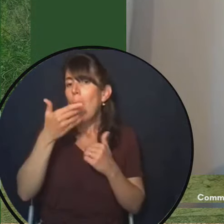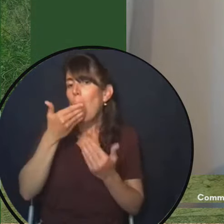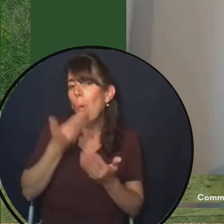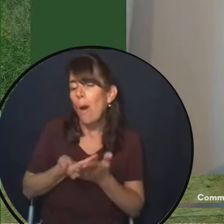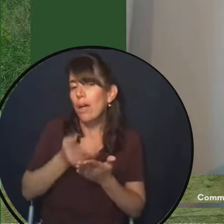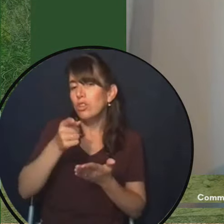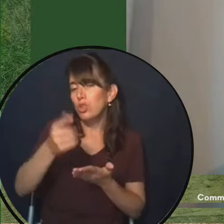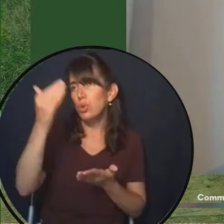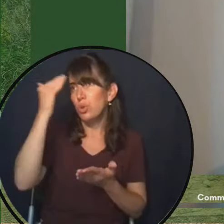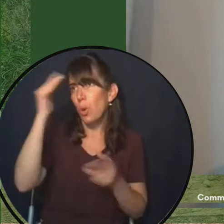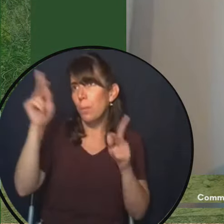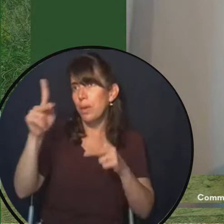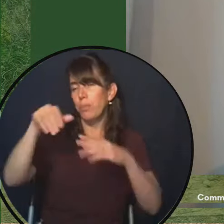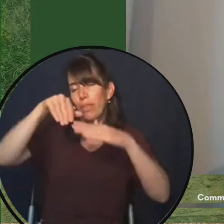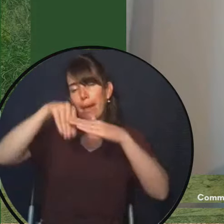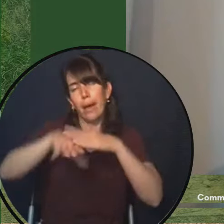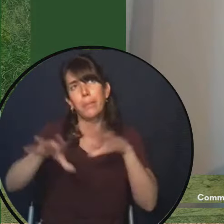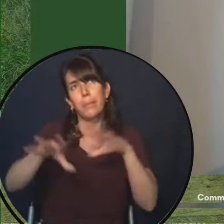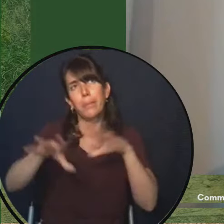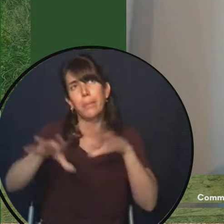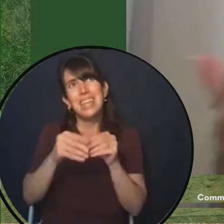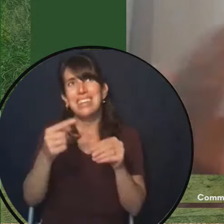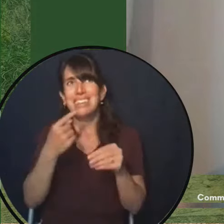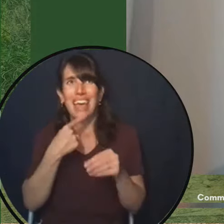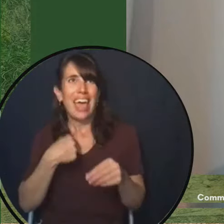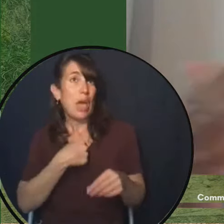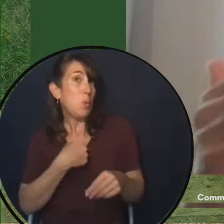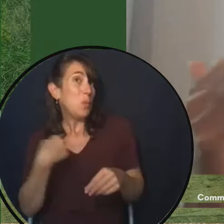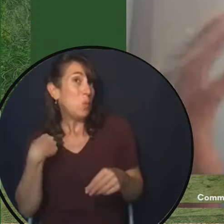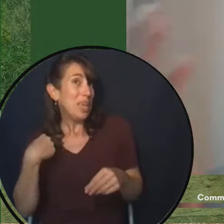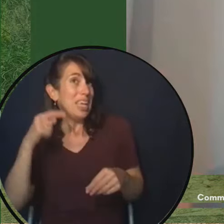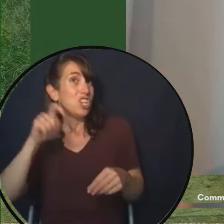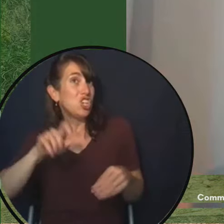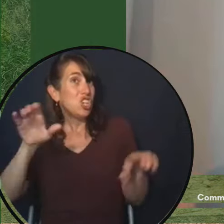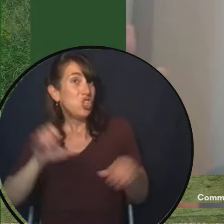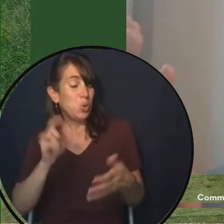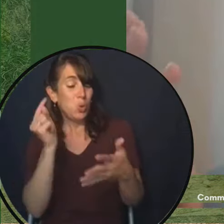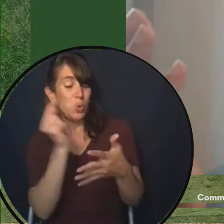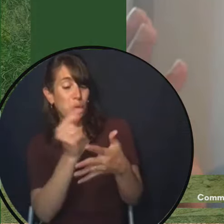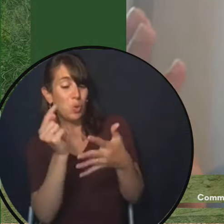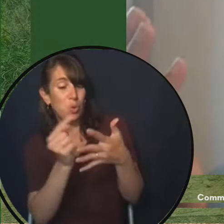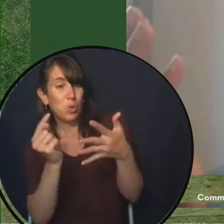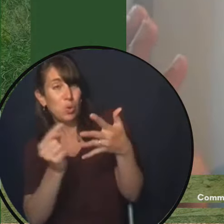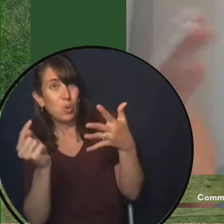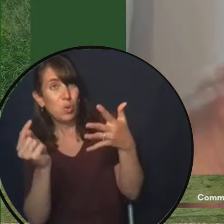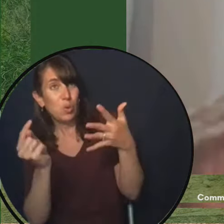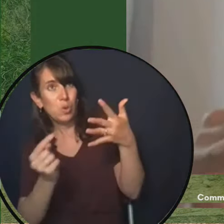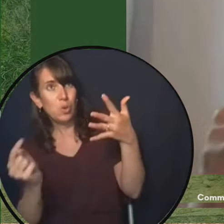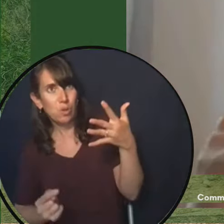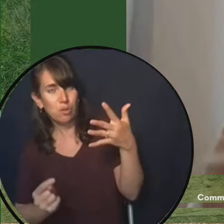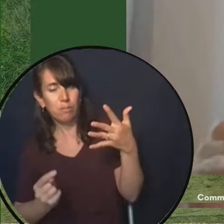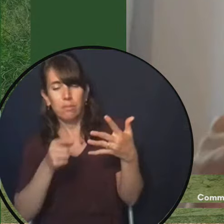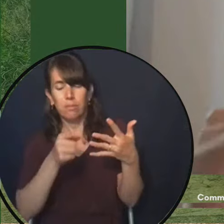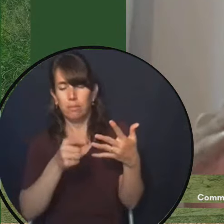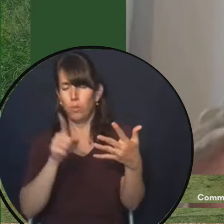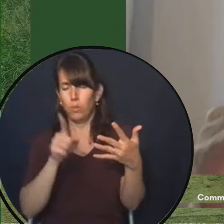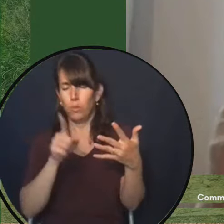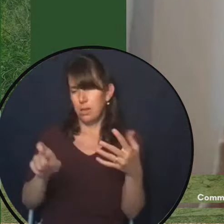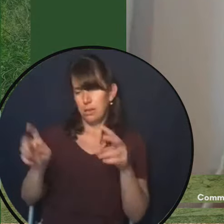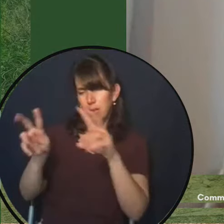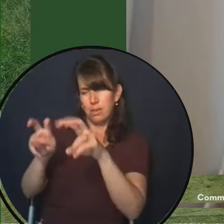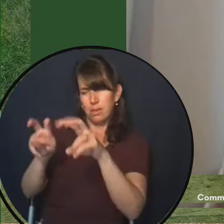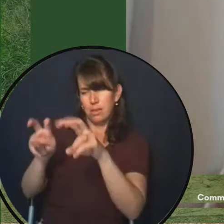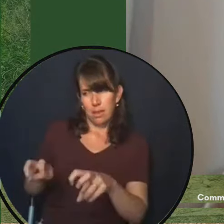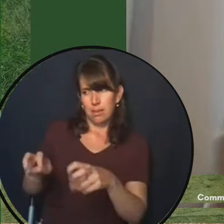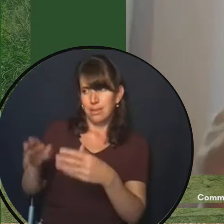do A, B, C, and I'm not going to mention what A, B, C are, but they're fallouts far outside what we think our normal role is in terms